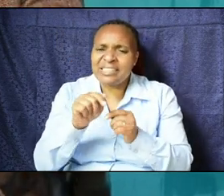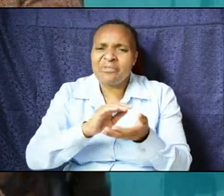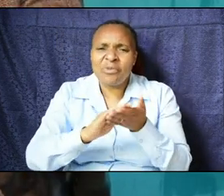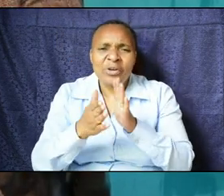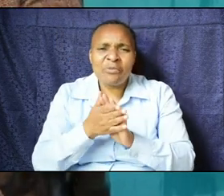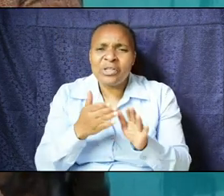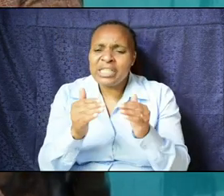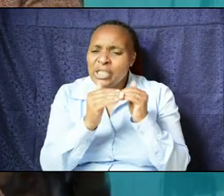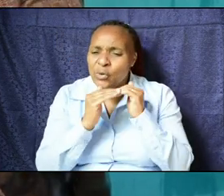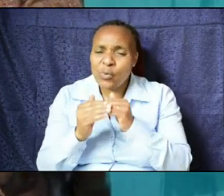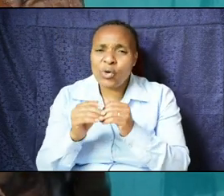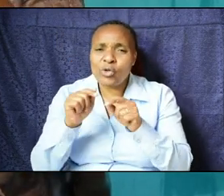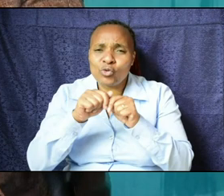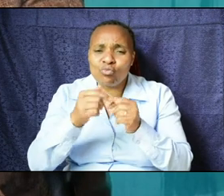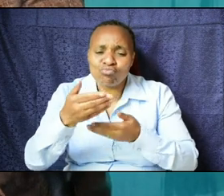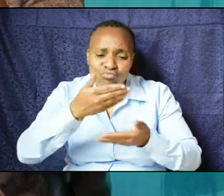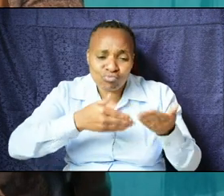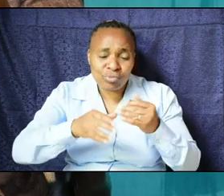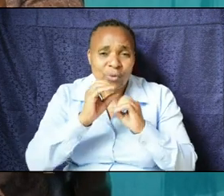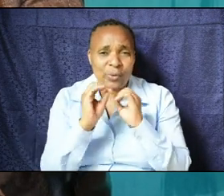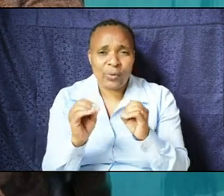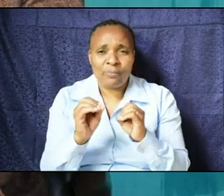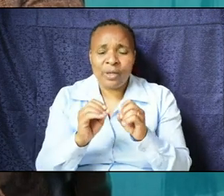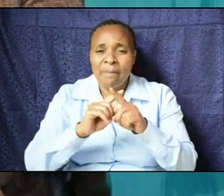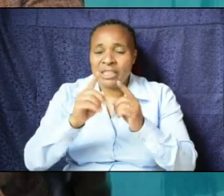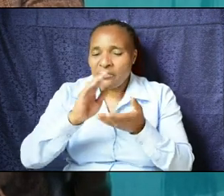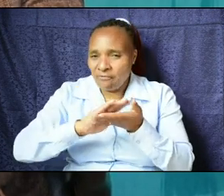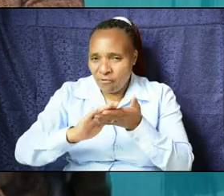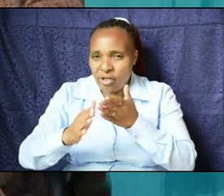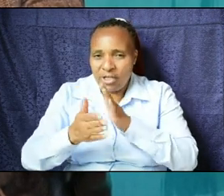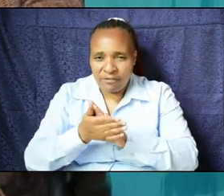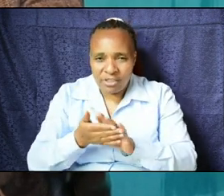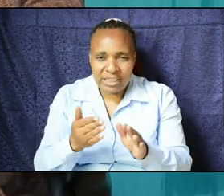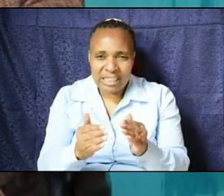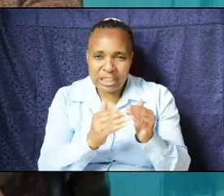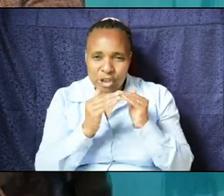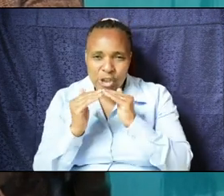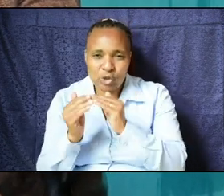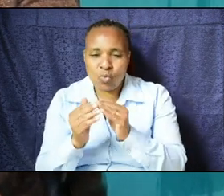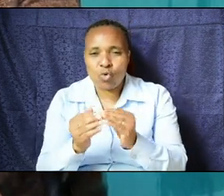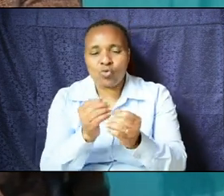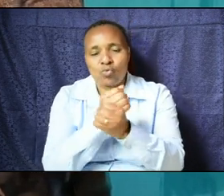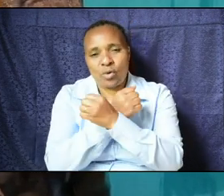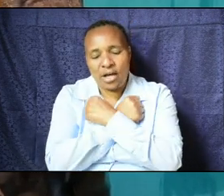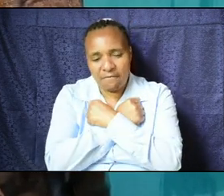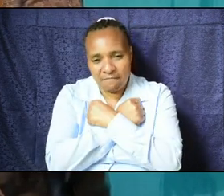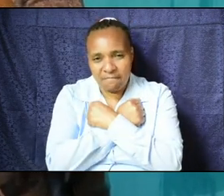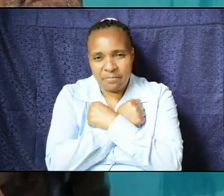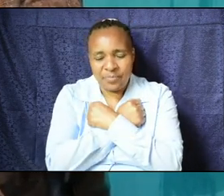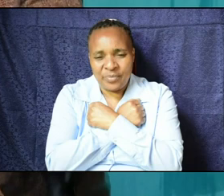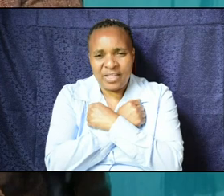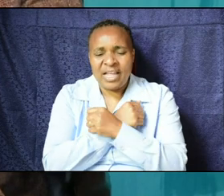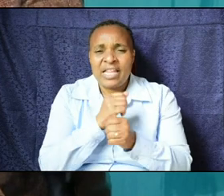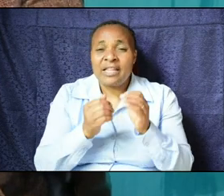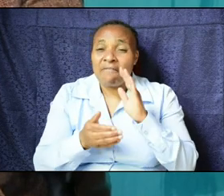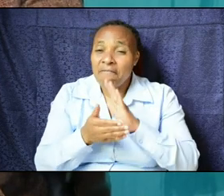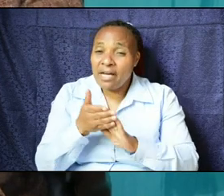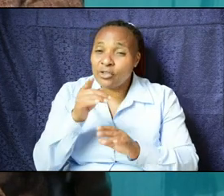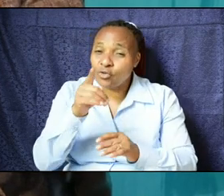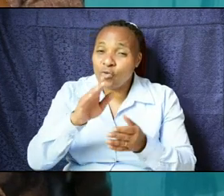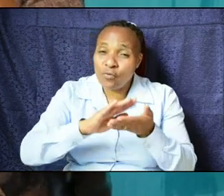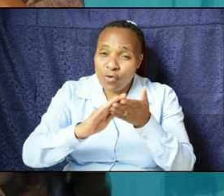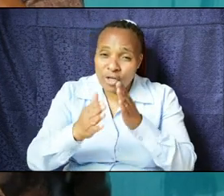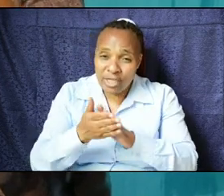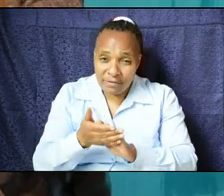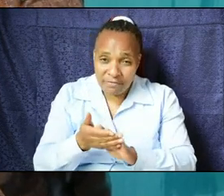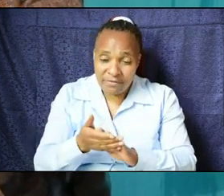equal to reconciliation, but forgiveness is equal to love. And so the quicker you forgive, then